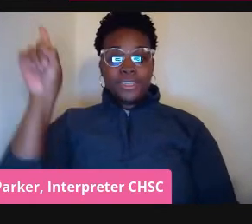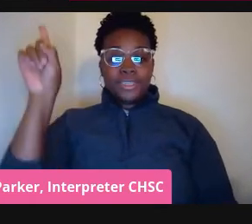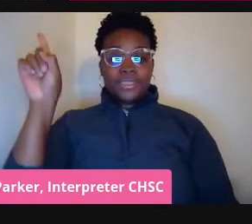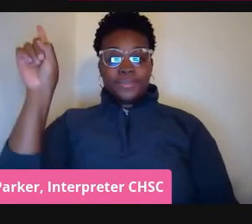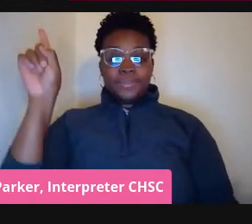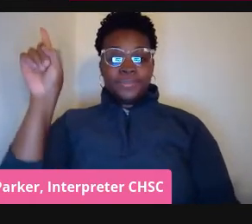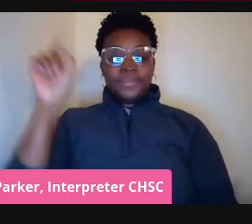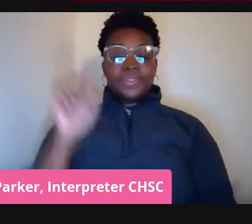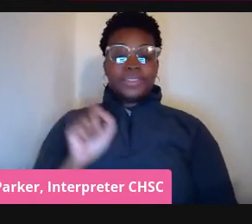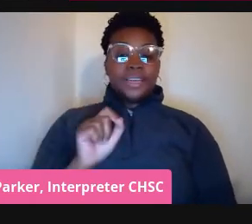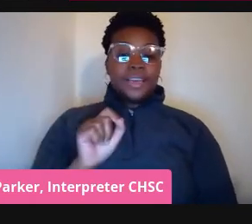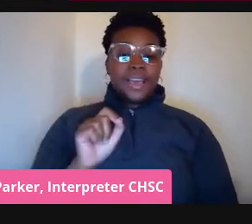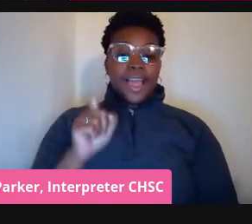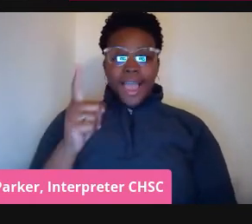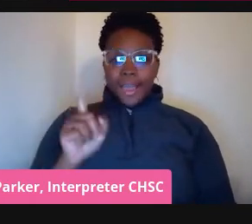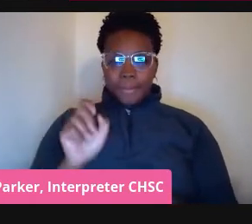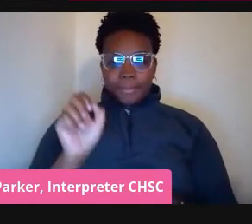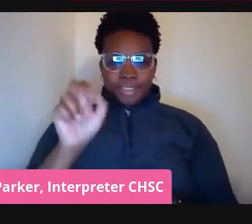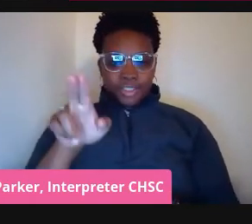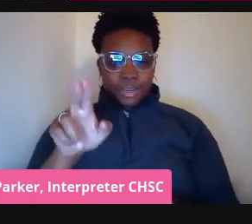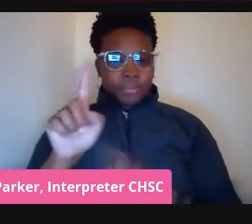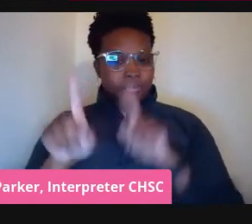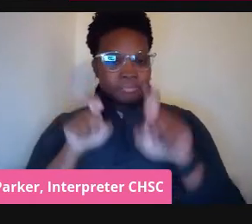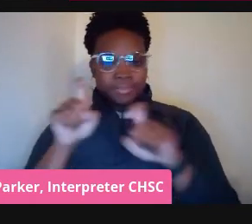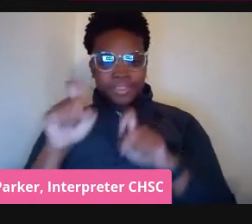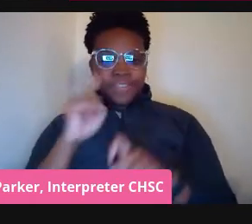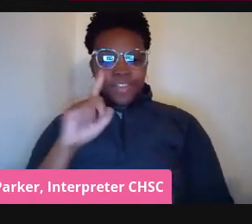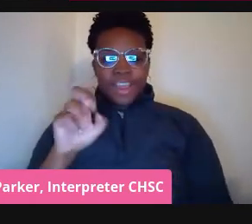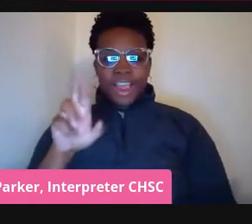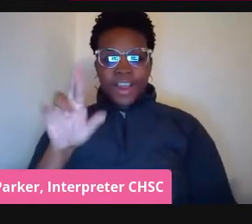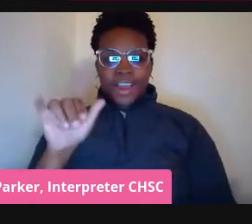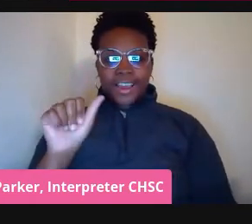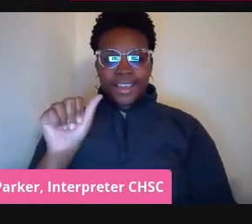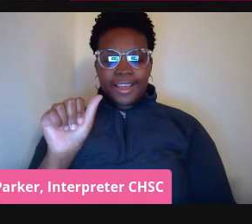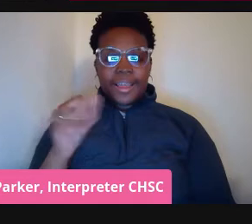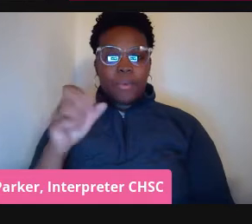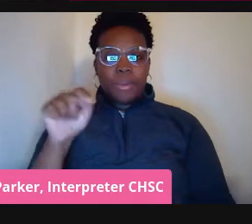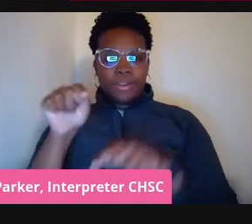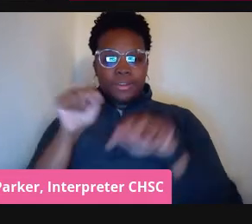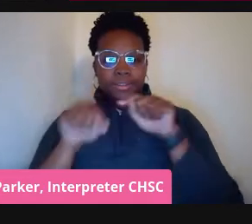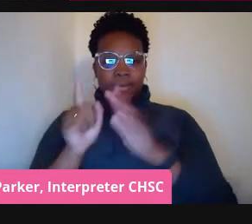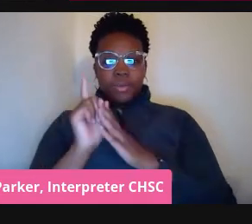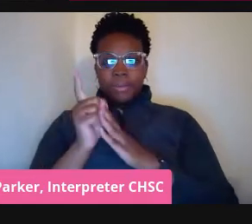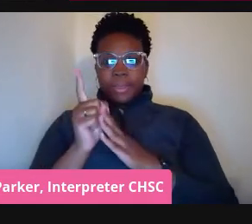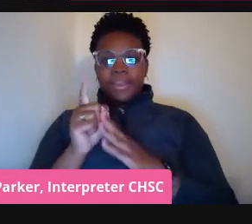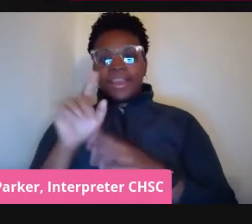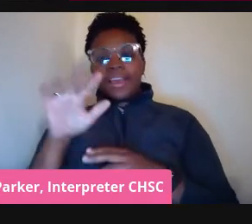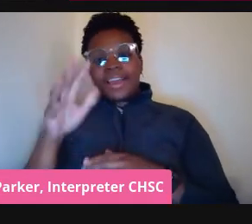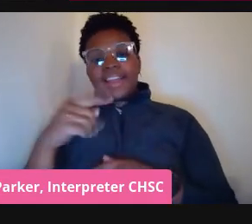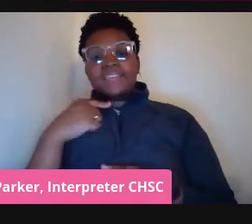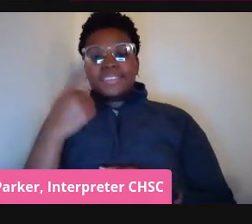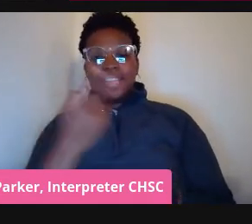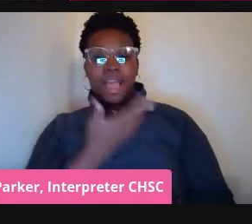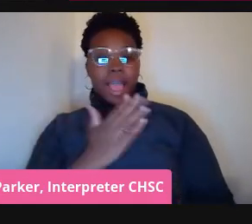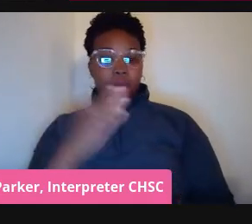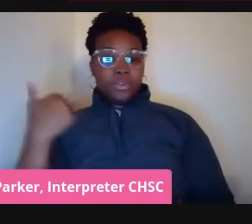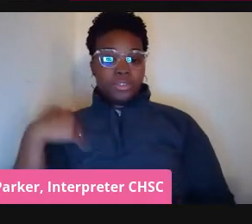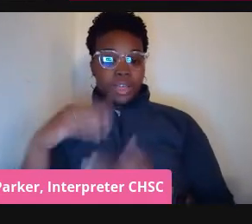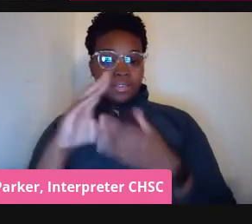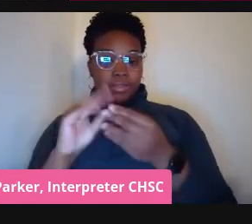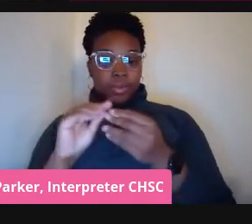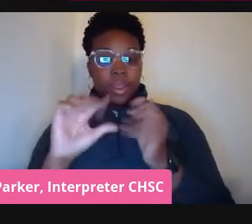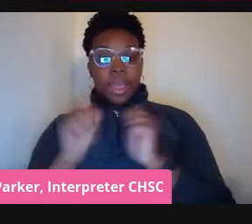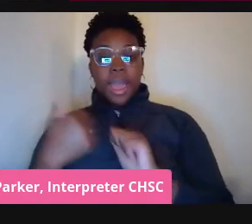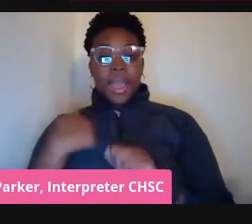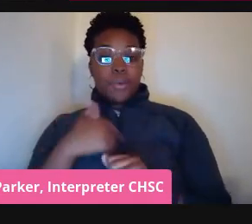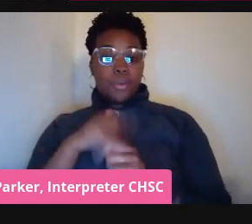sort of jump right in with questions for you, Erica. But I want to back up a minute and just kind of tell our side of the story of how we